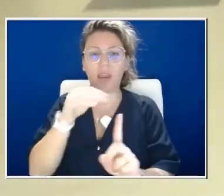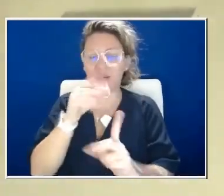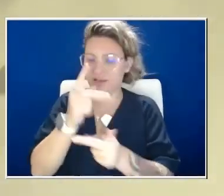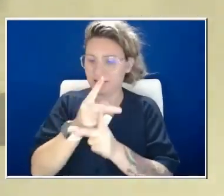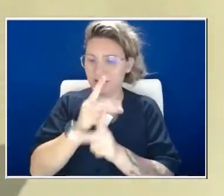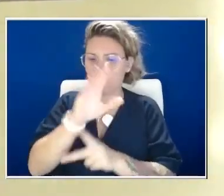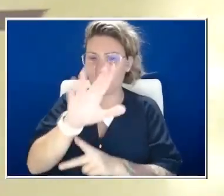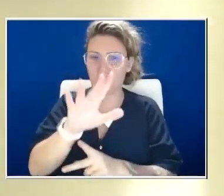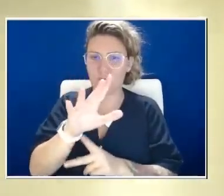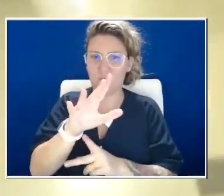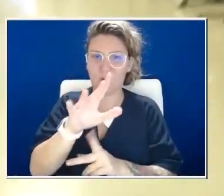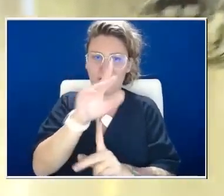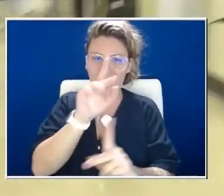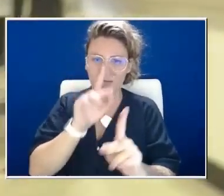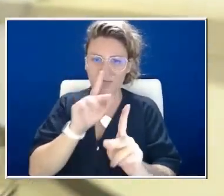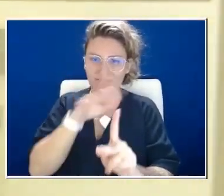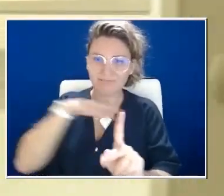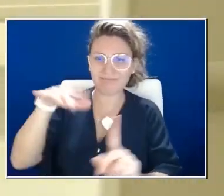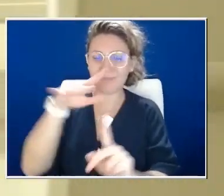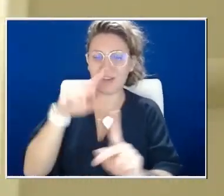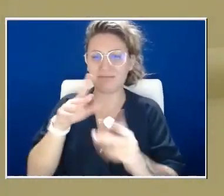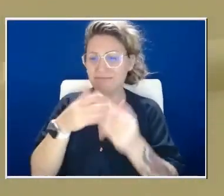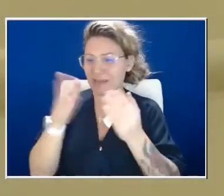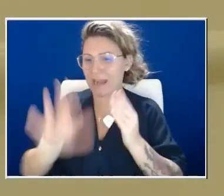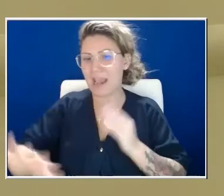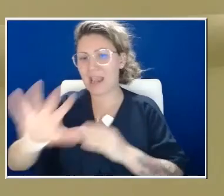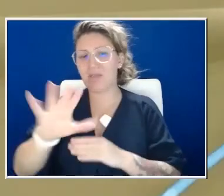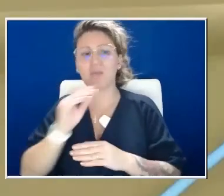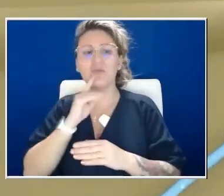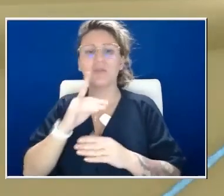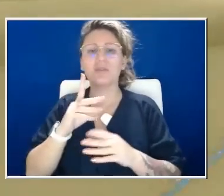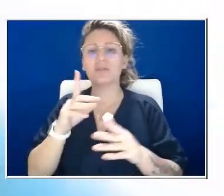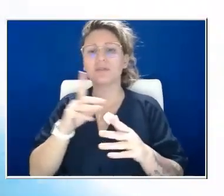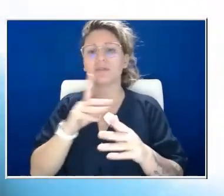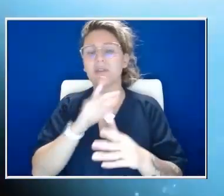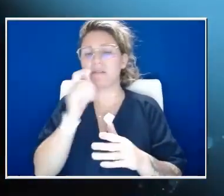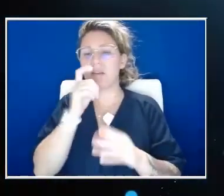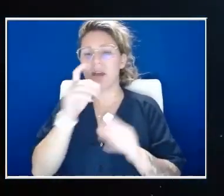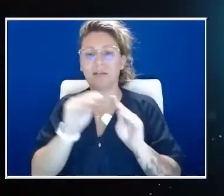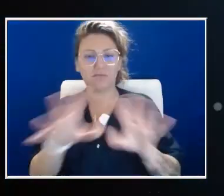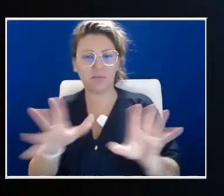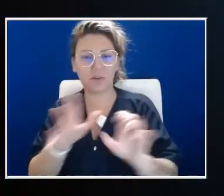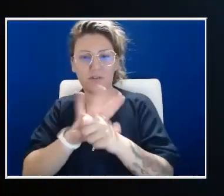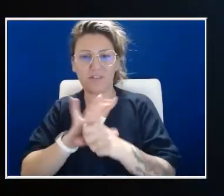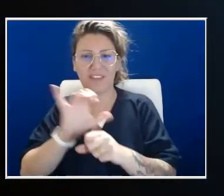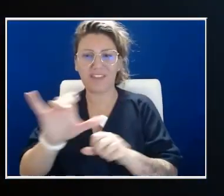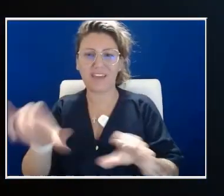spread COVID, then to me that's an act of holiness.